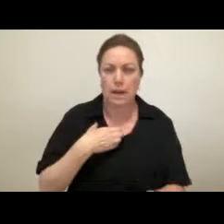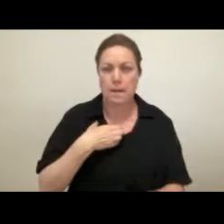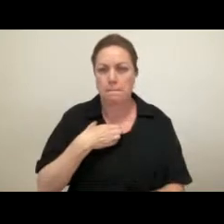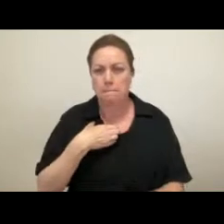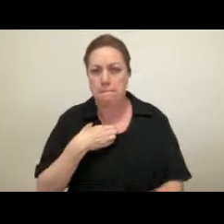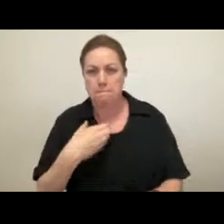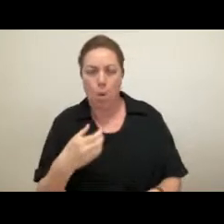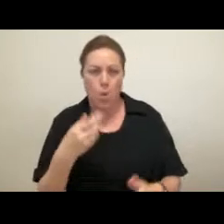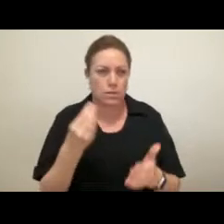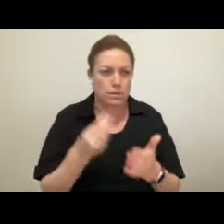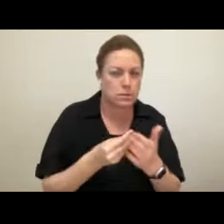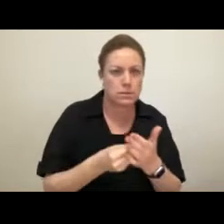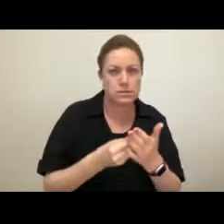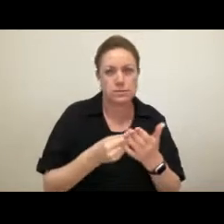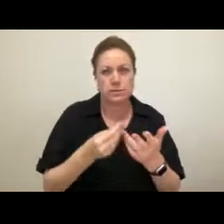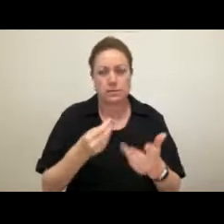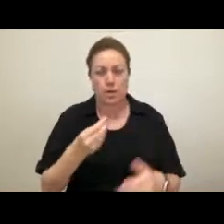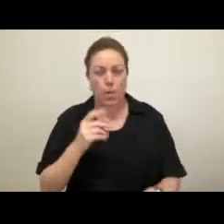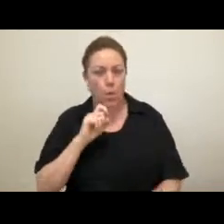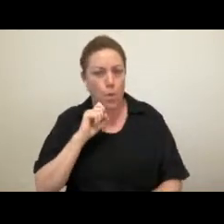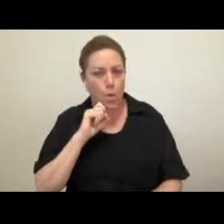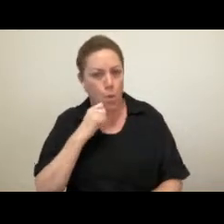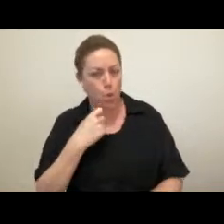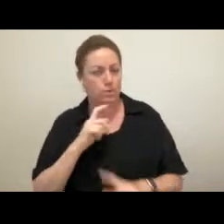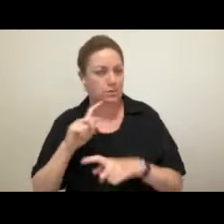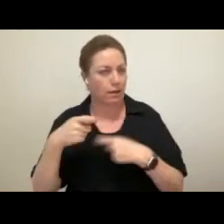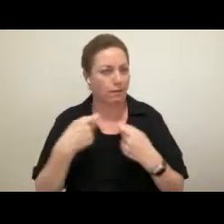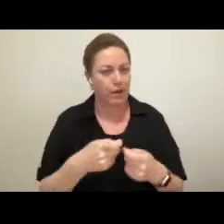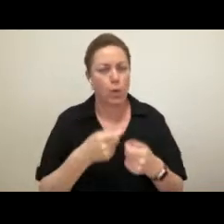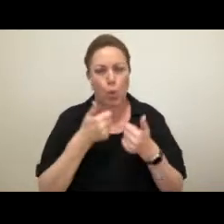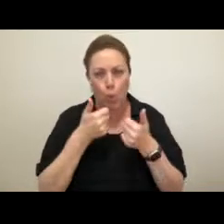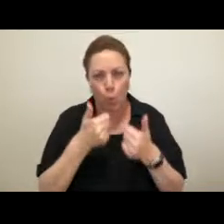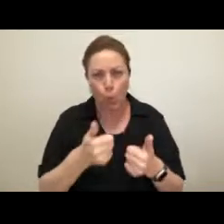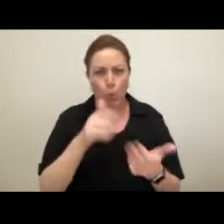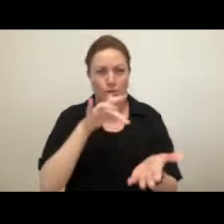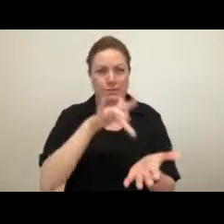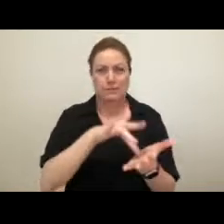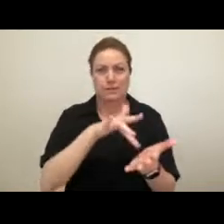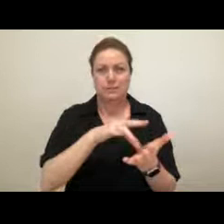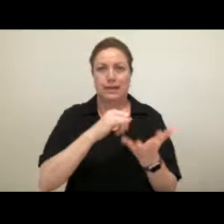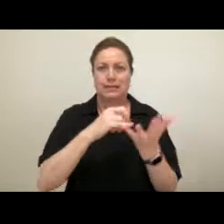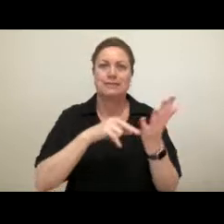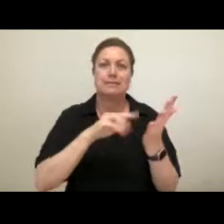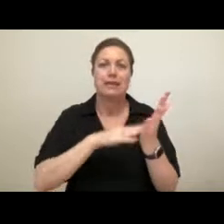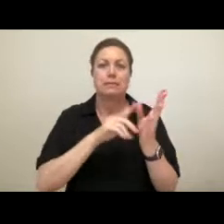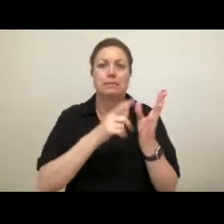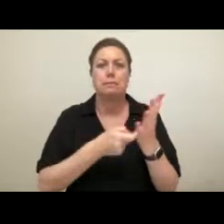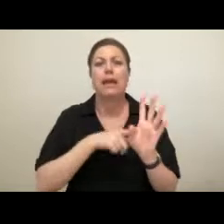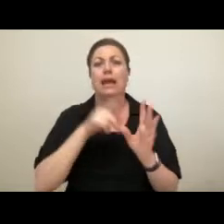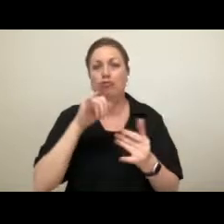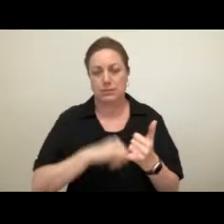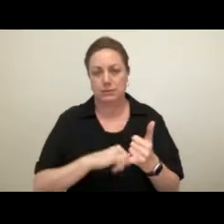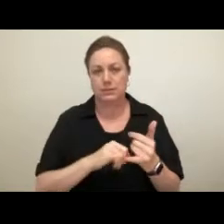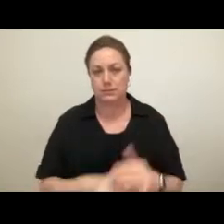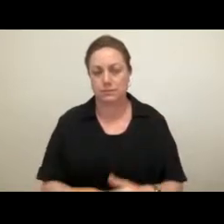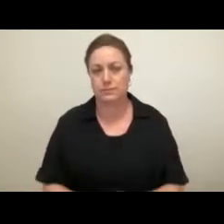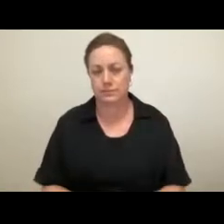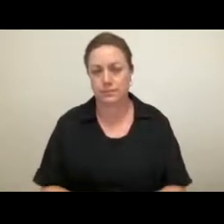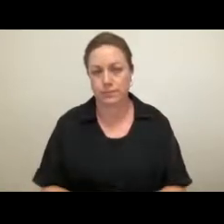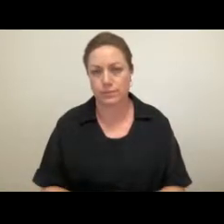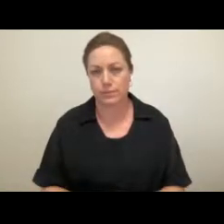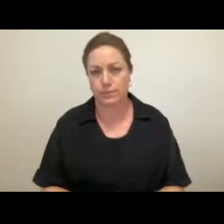really deliver a strategic centre that's been earmarked at St Mary's. We have a future commercial